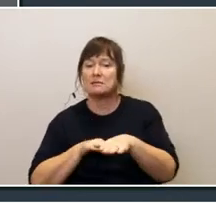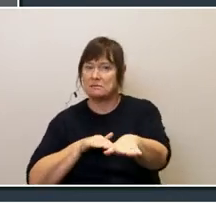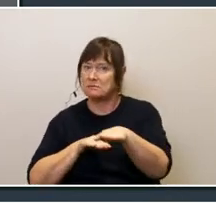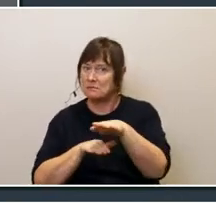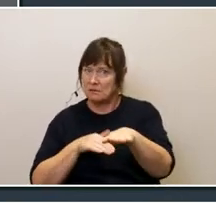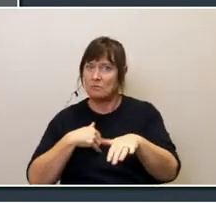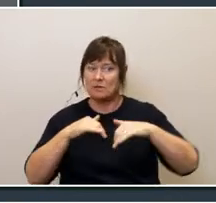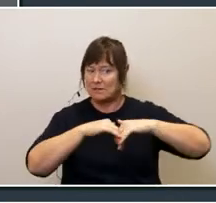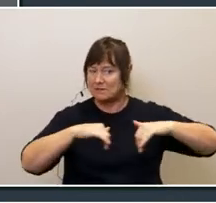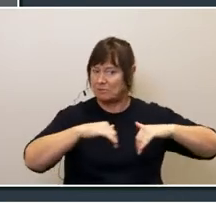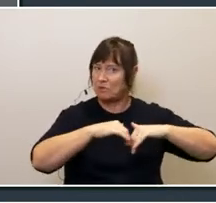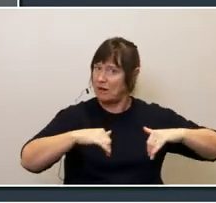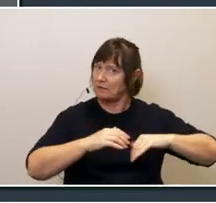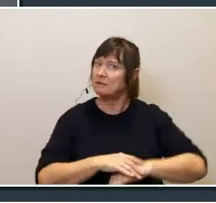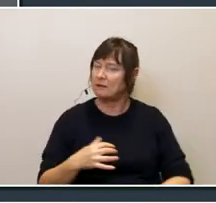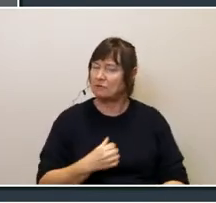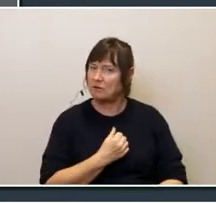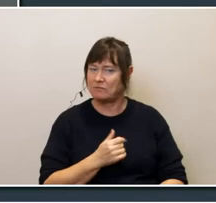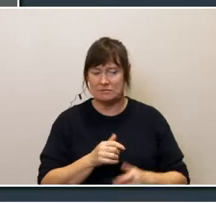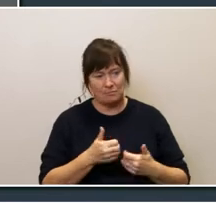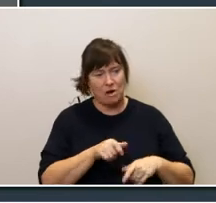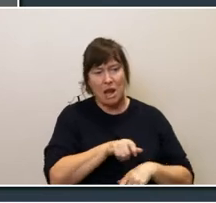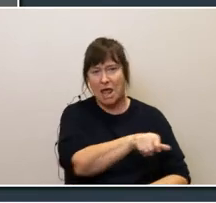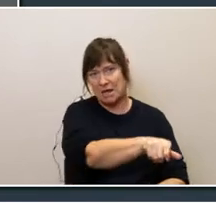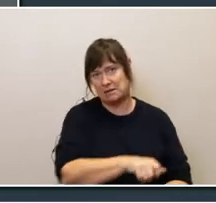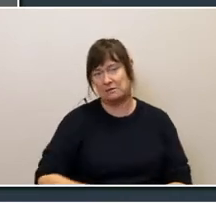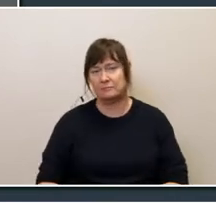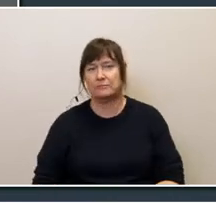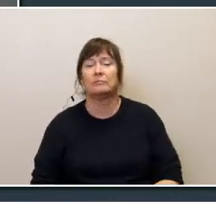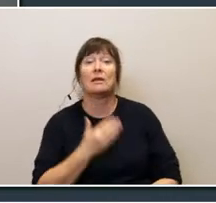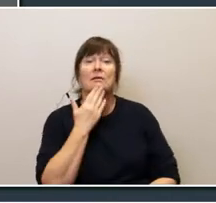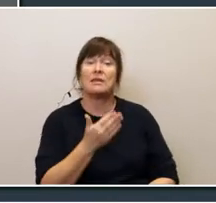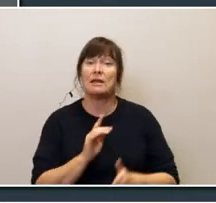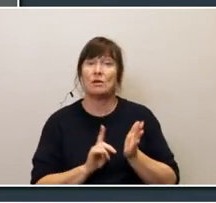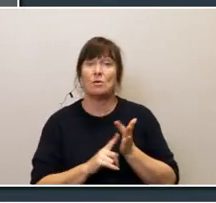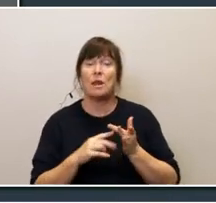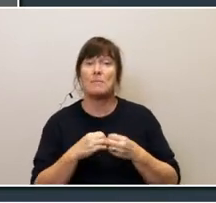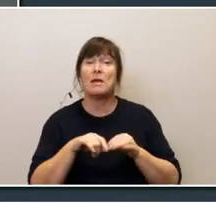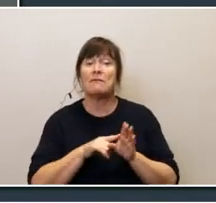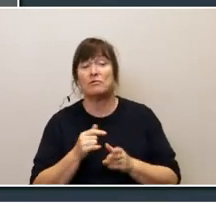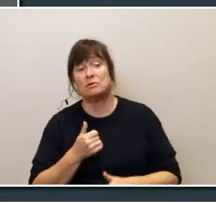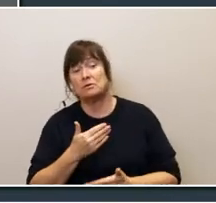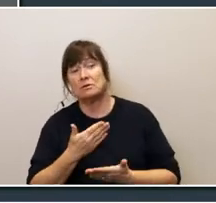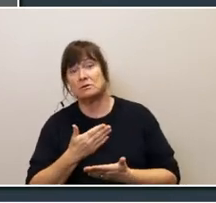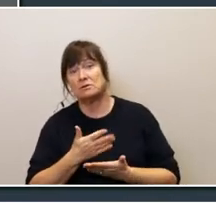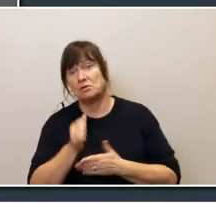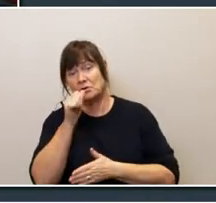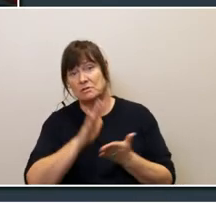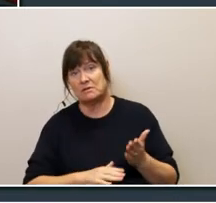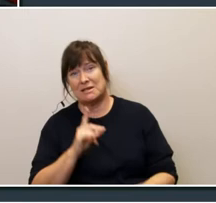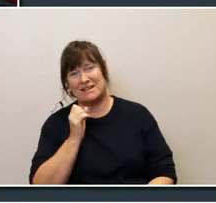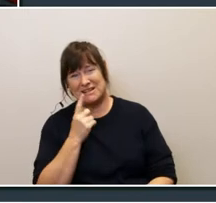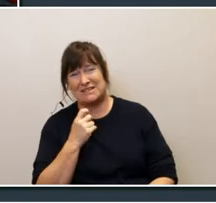separating students from the ferocious traffic. Thank you very much, Libby, for sharing your experiences with us. I